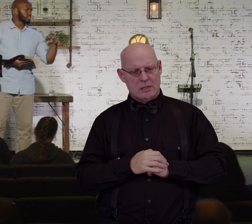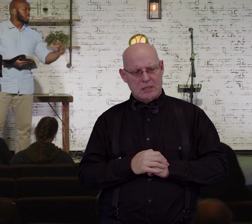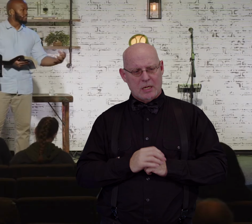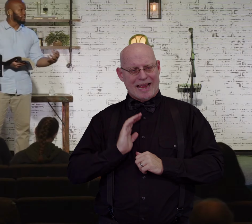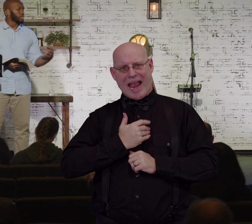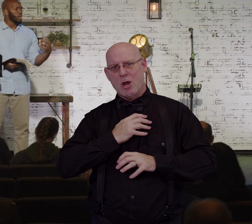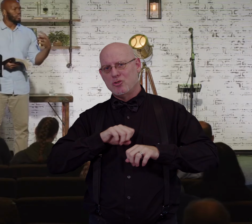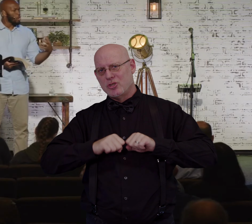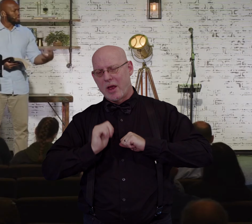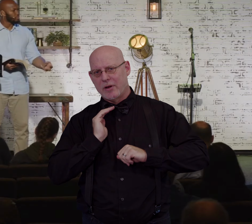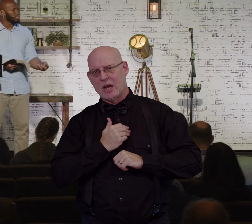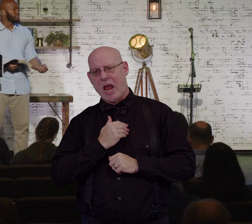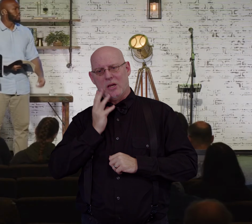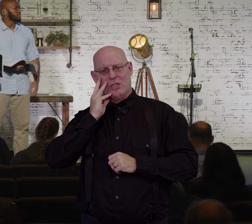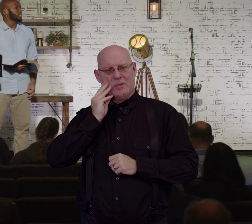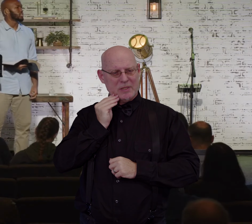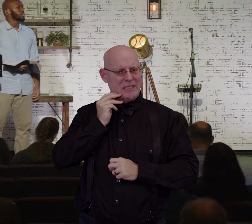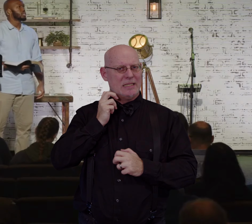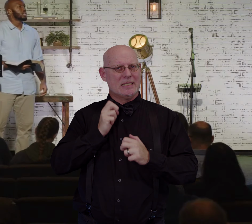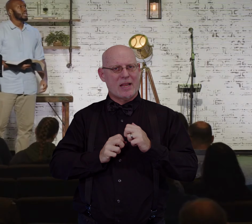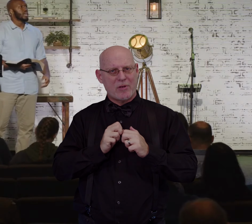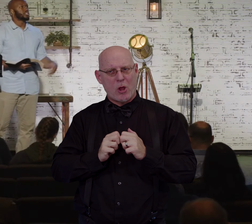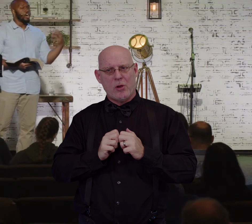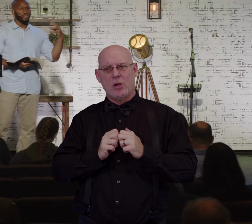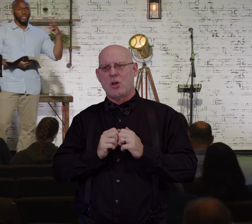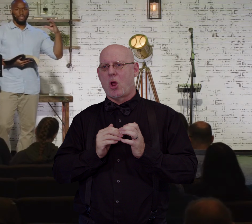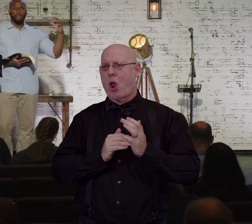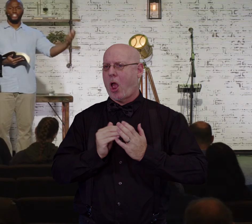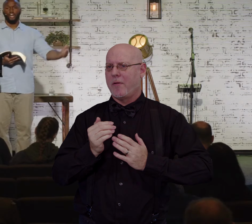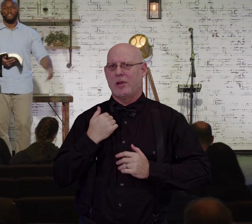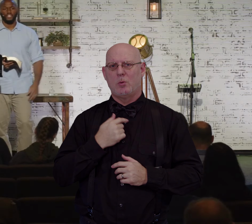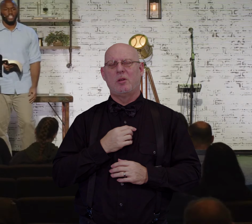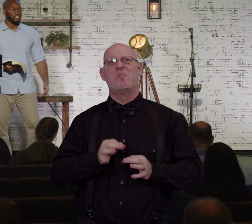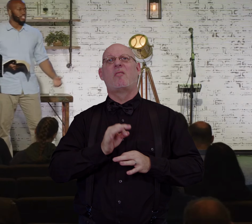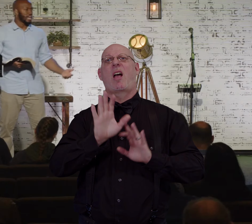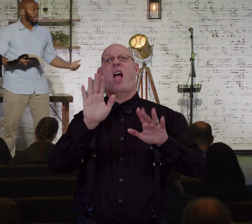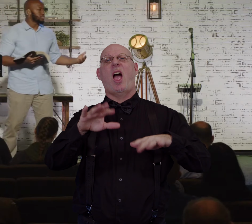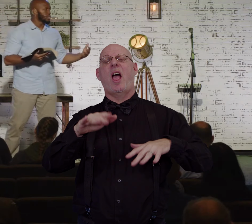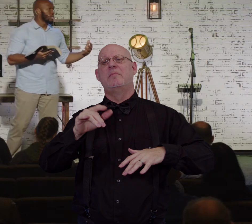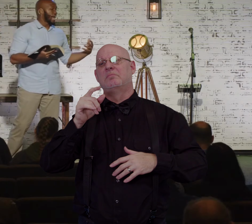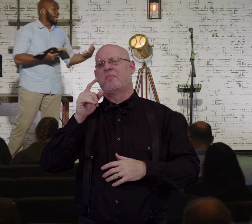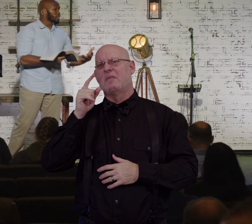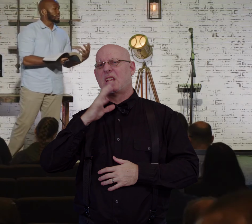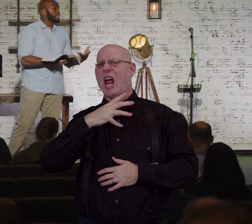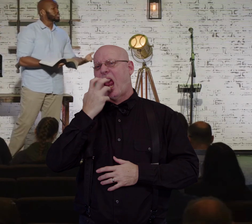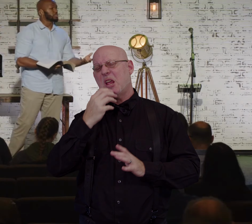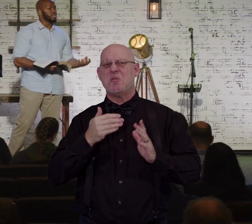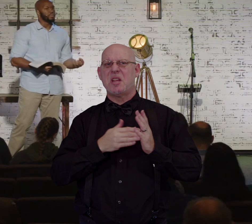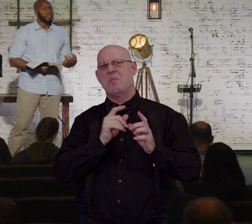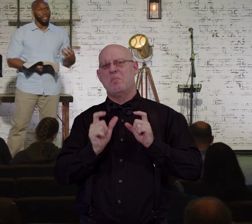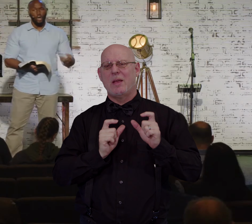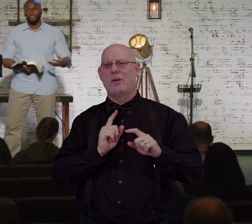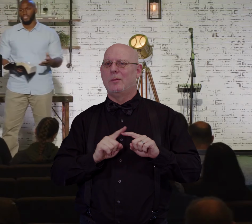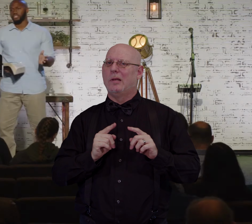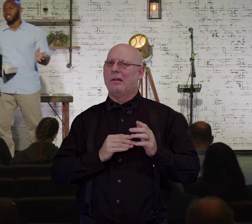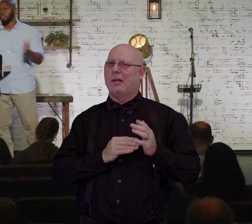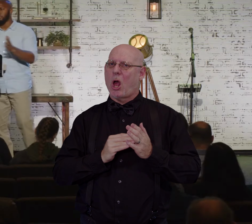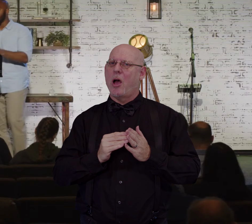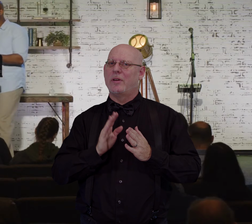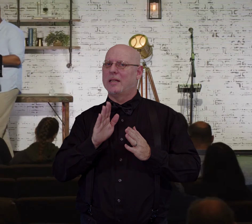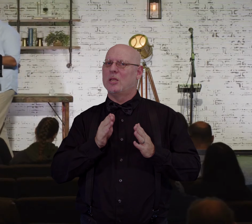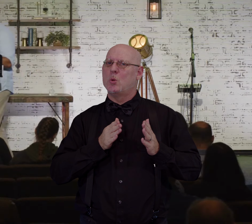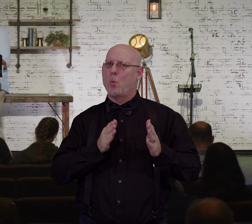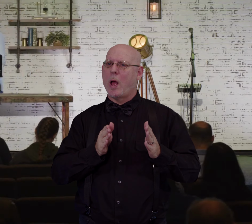that our suffering, our going through difficulty, as often we can push it off and say this is God's anger against his people, but often is